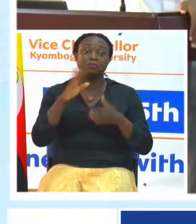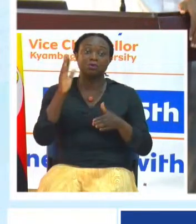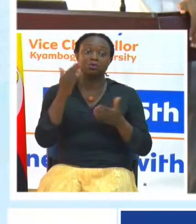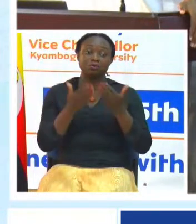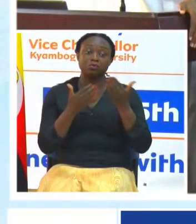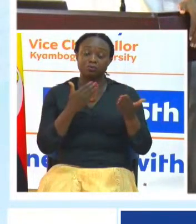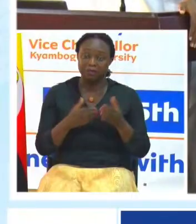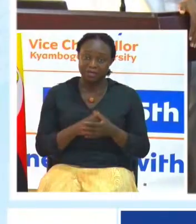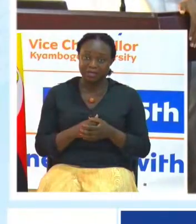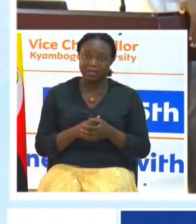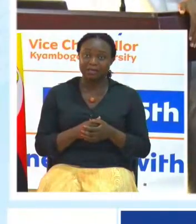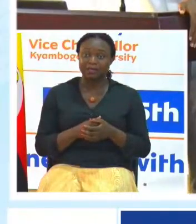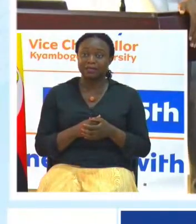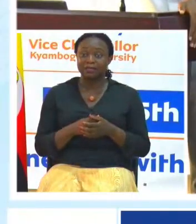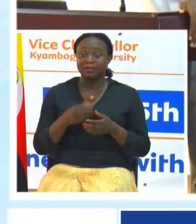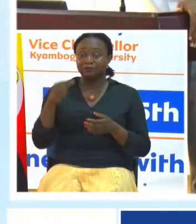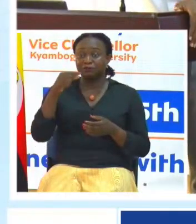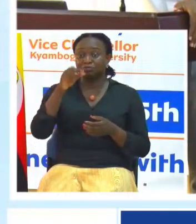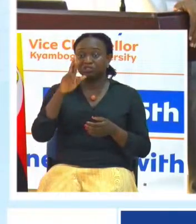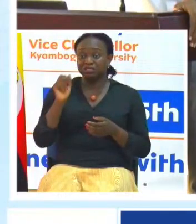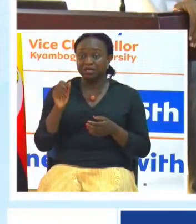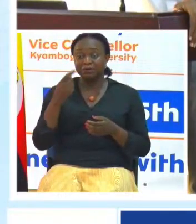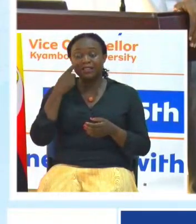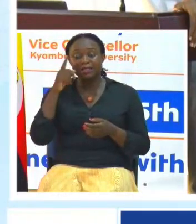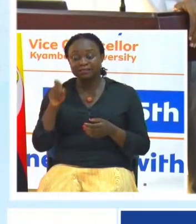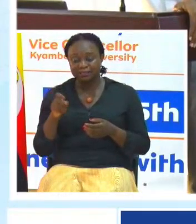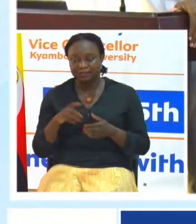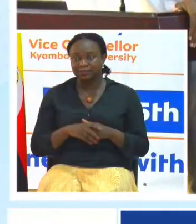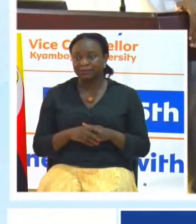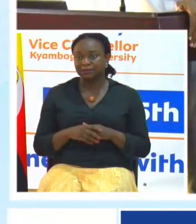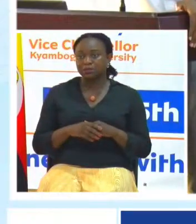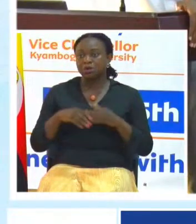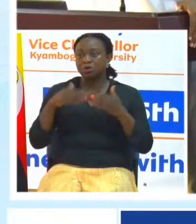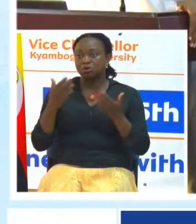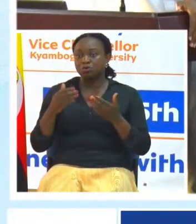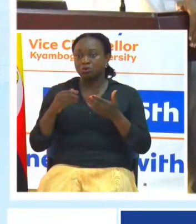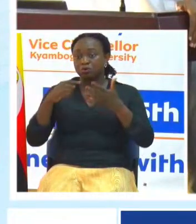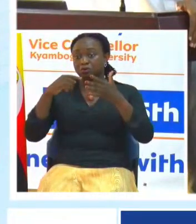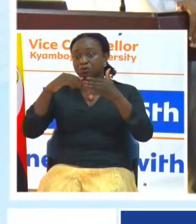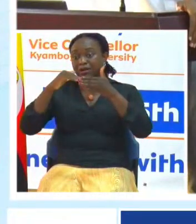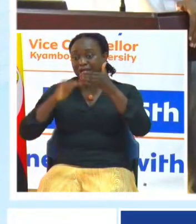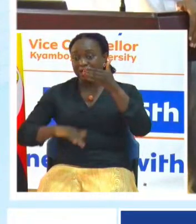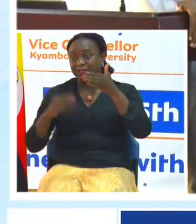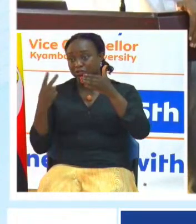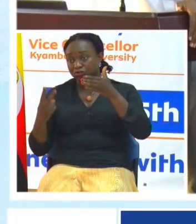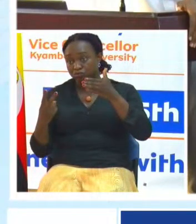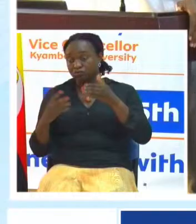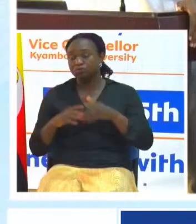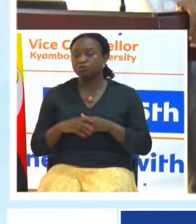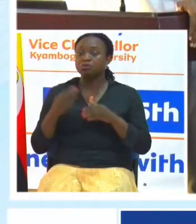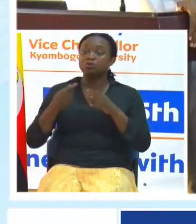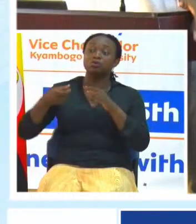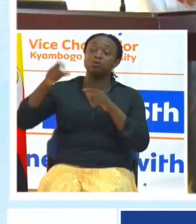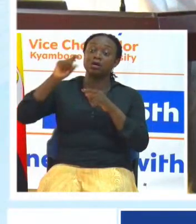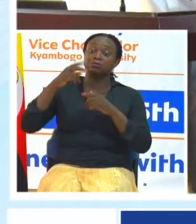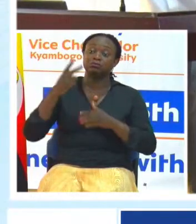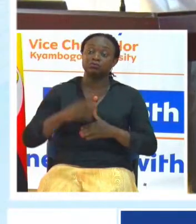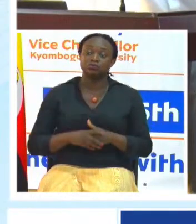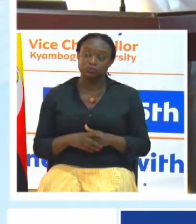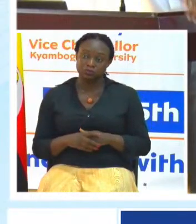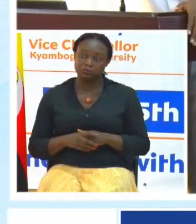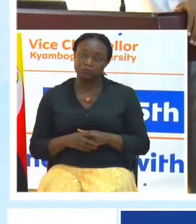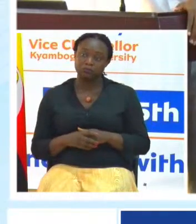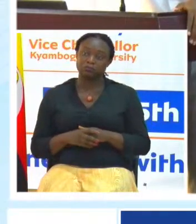G score or -2 less than their required GRE test score,